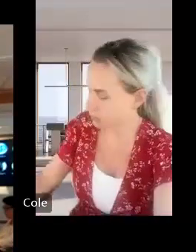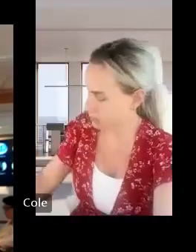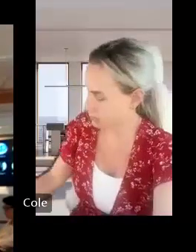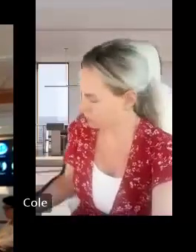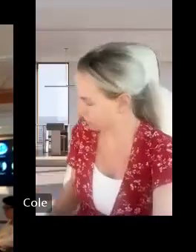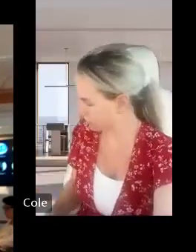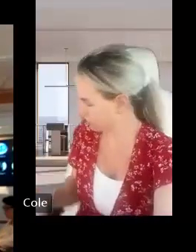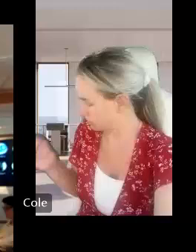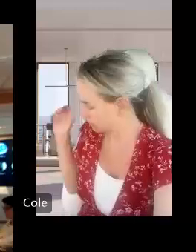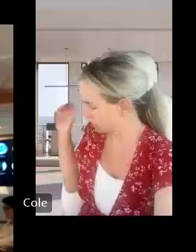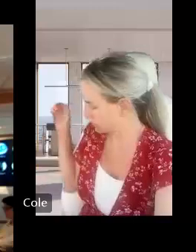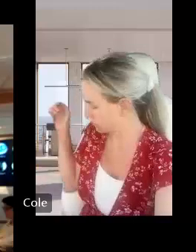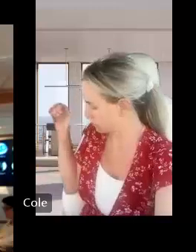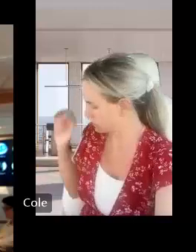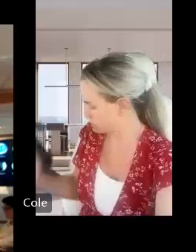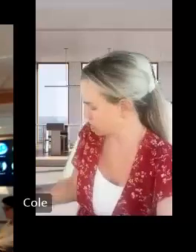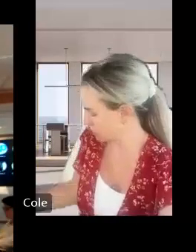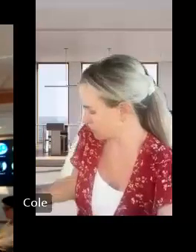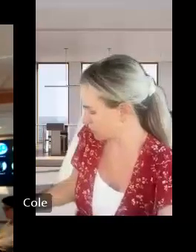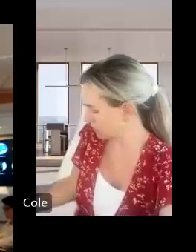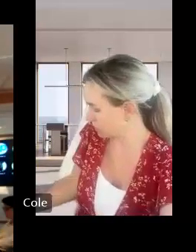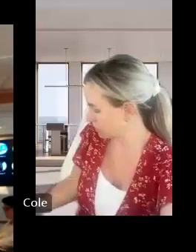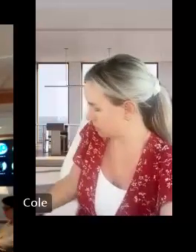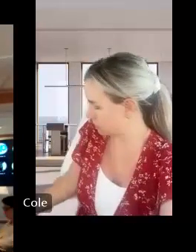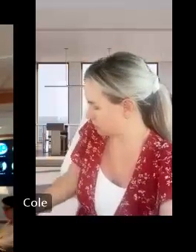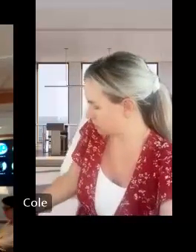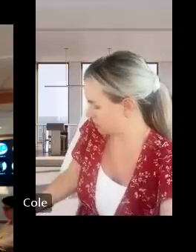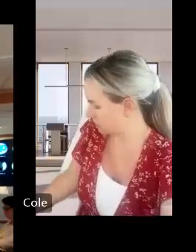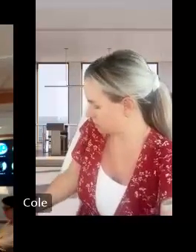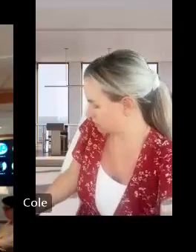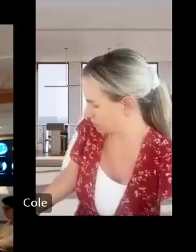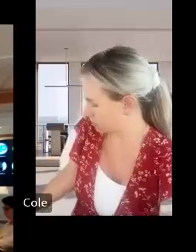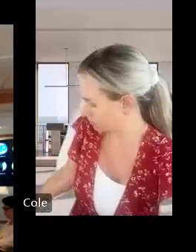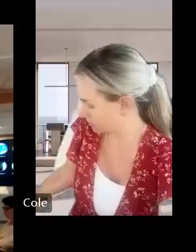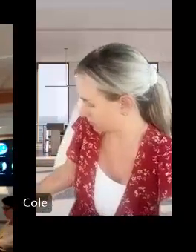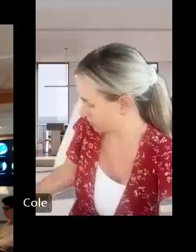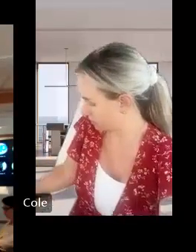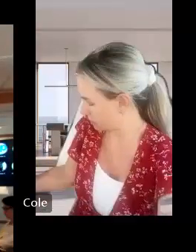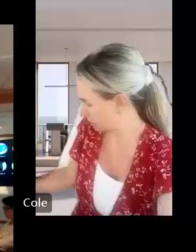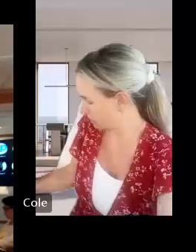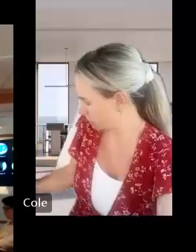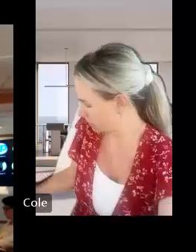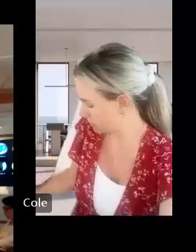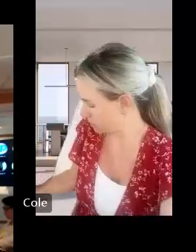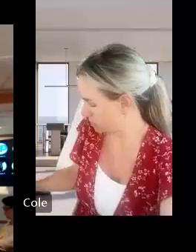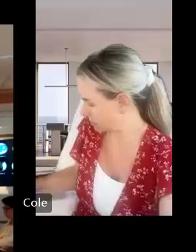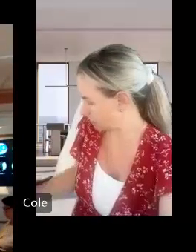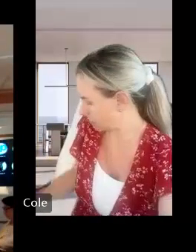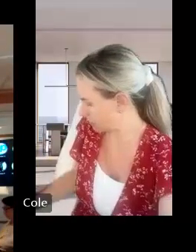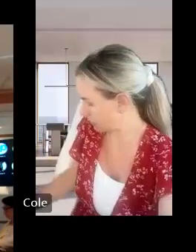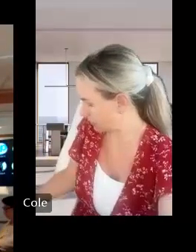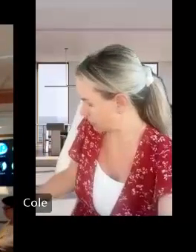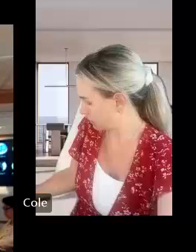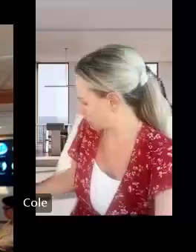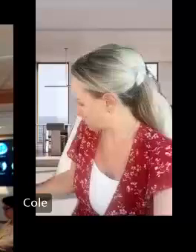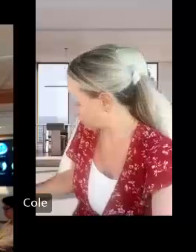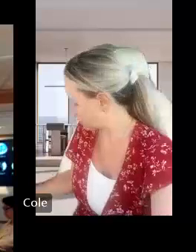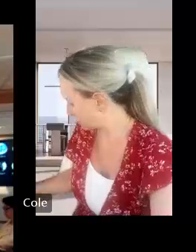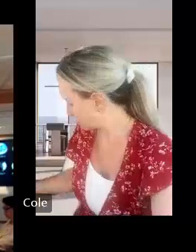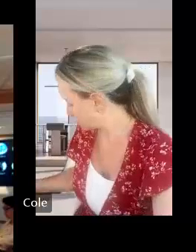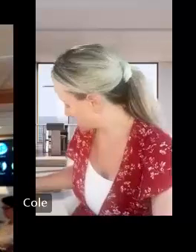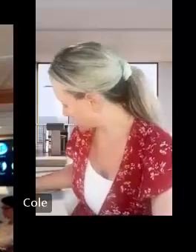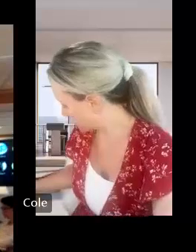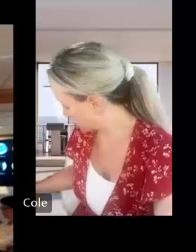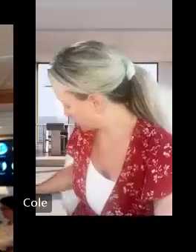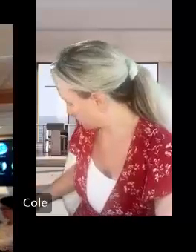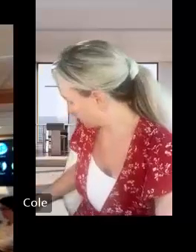that. And that's why an additional $50,000 is requested based on that to total of $100,000 for